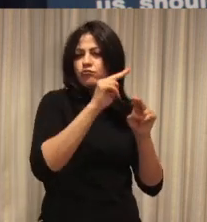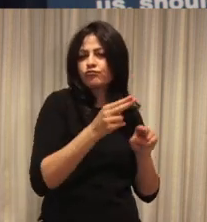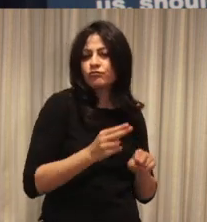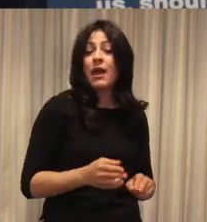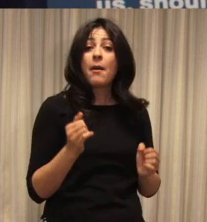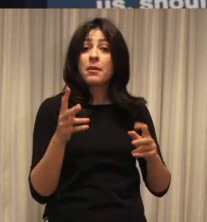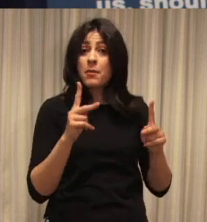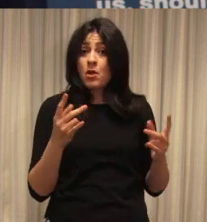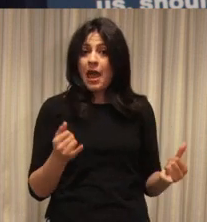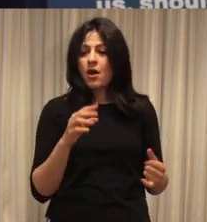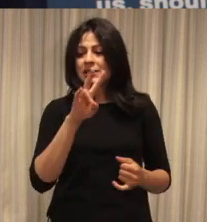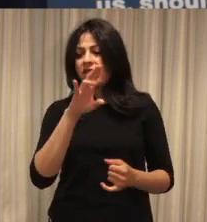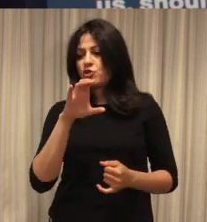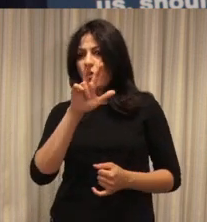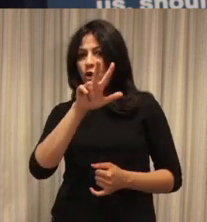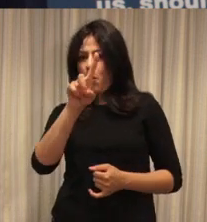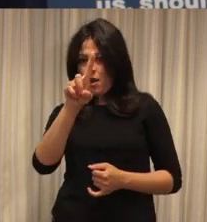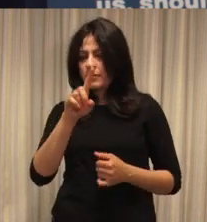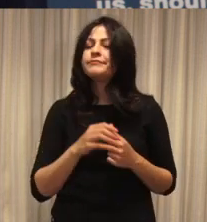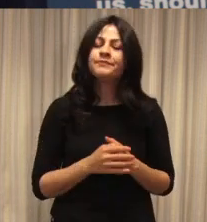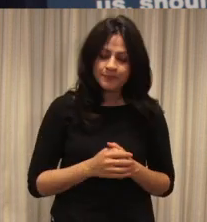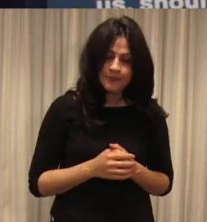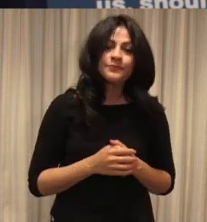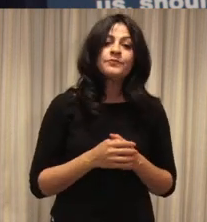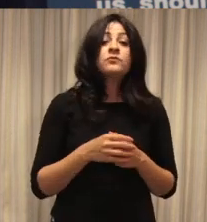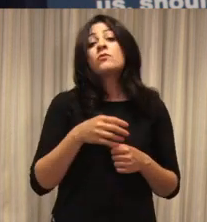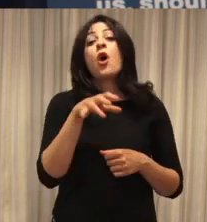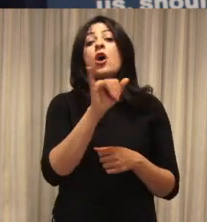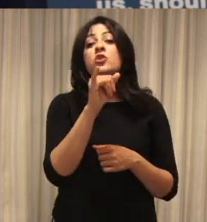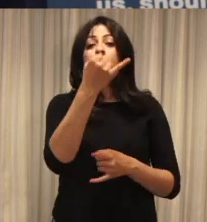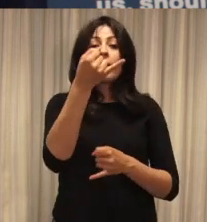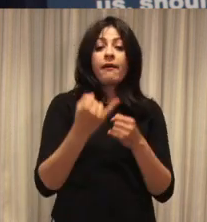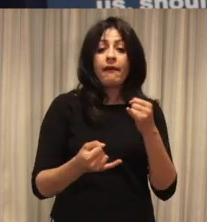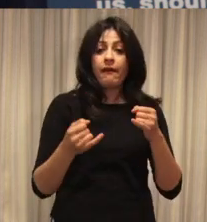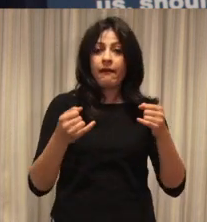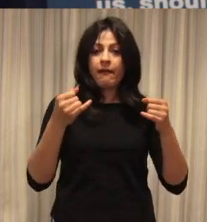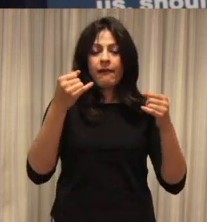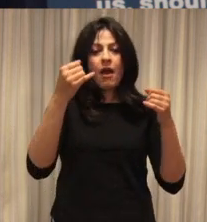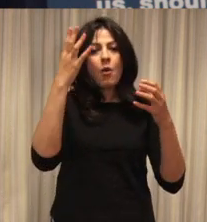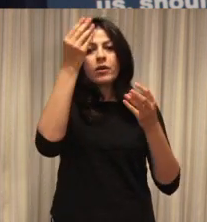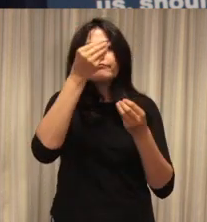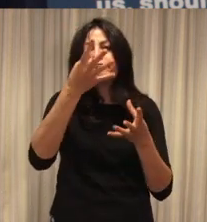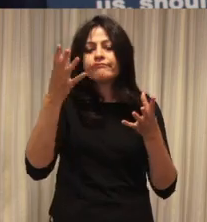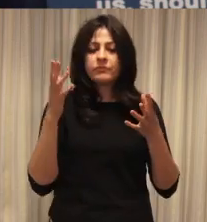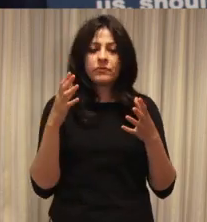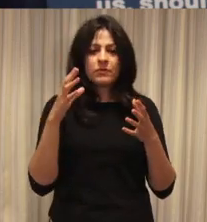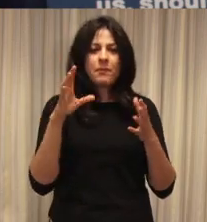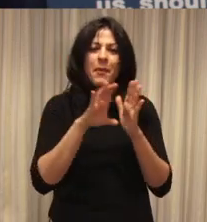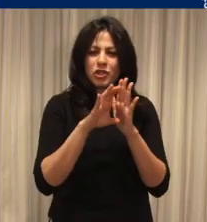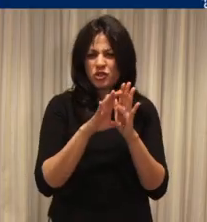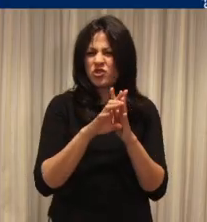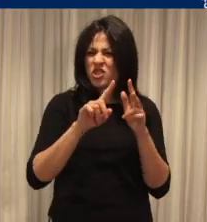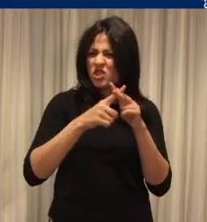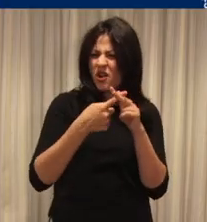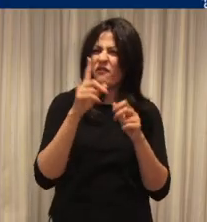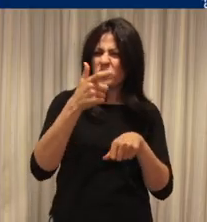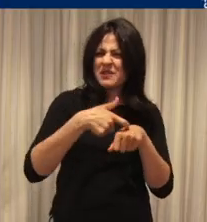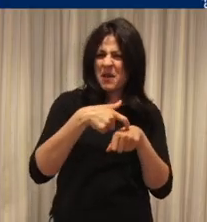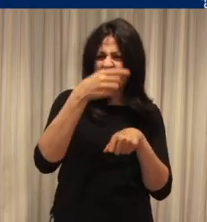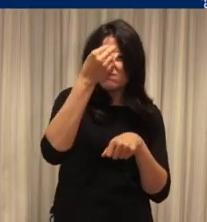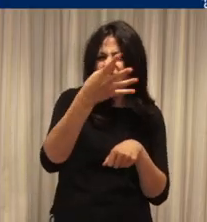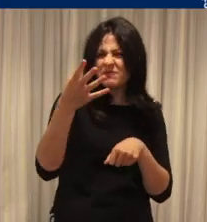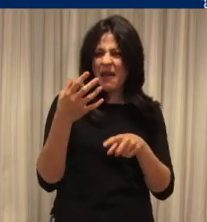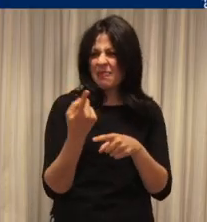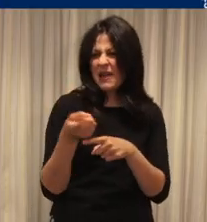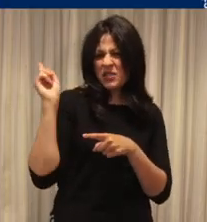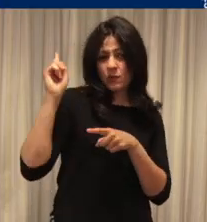731. Finally, I want to update the graph that we started showing about a week ago, which is the